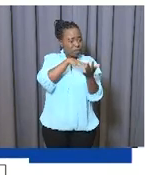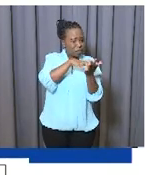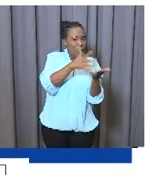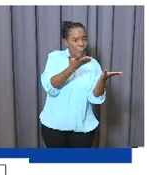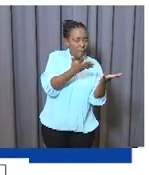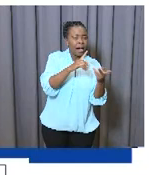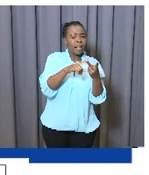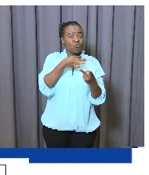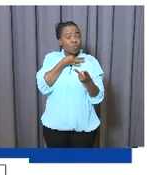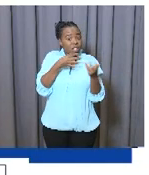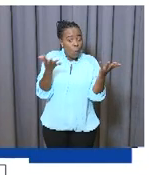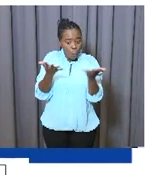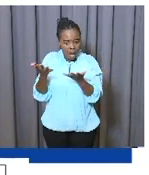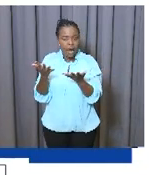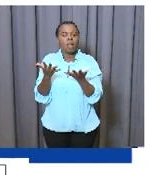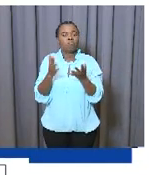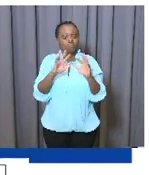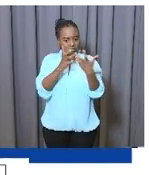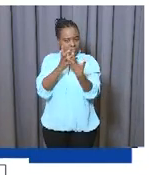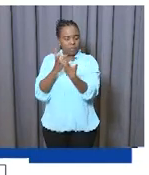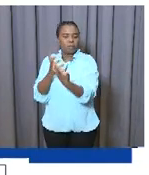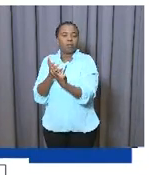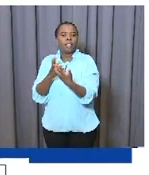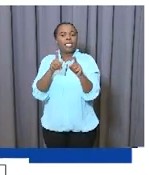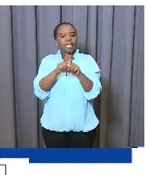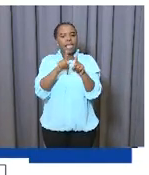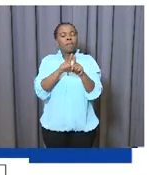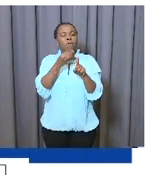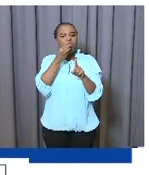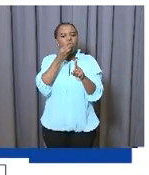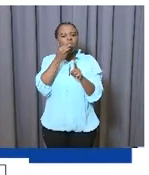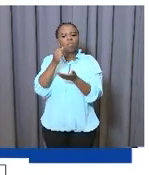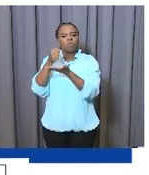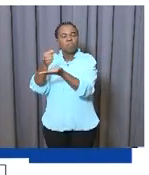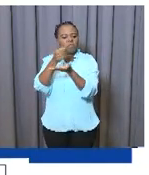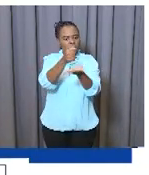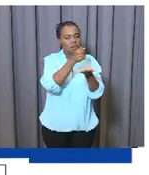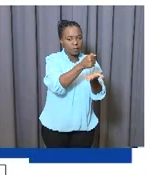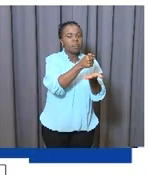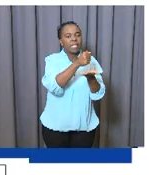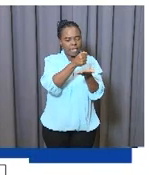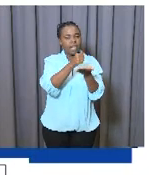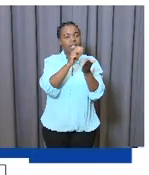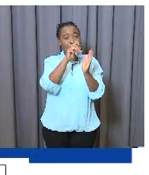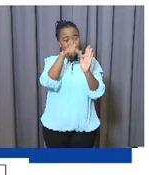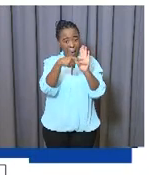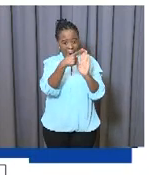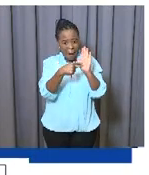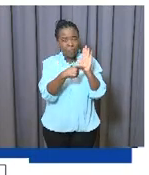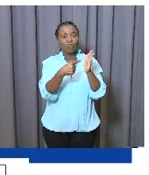risk. So even in the slides dealing with food distribution, we have been mapping where the food is